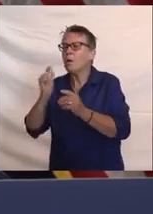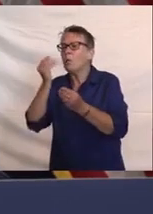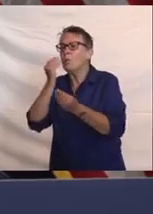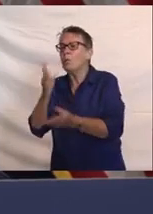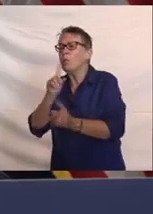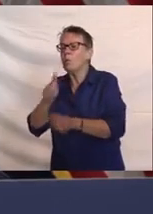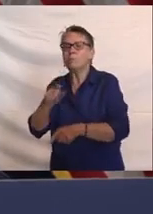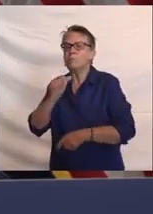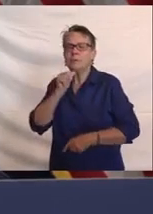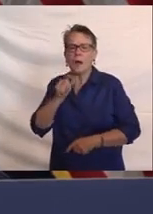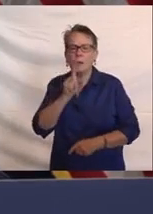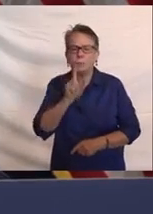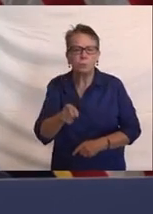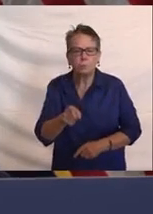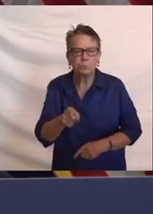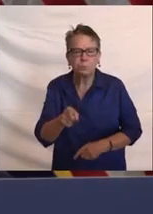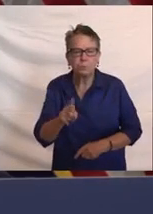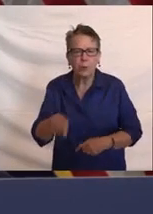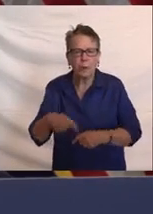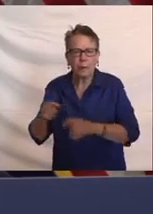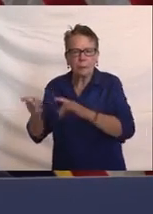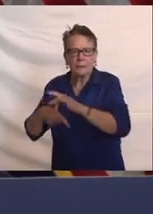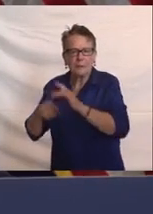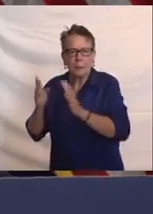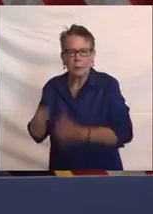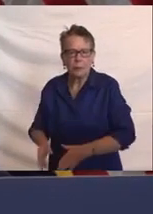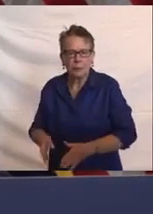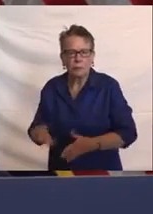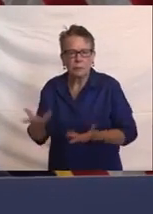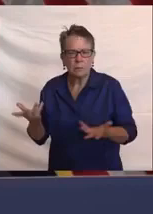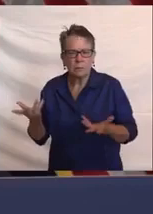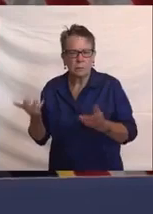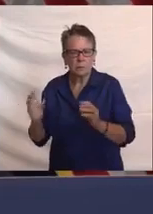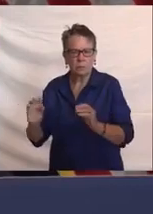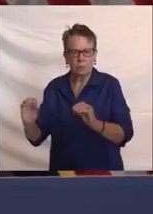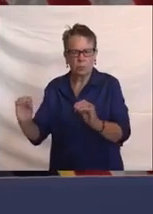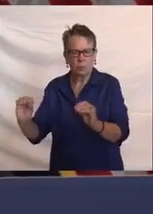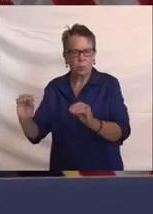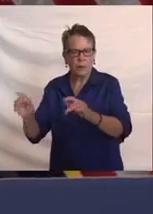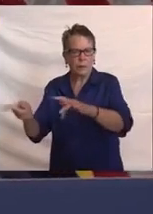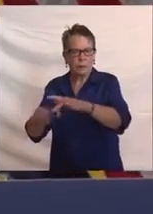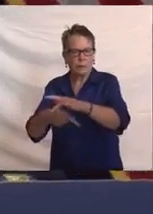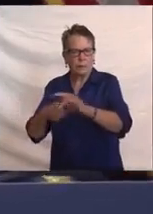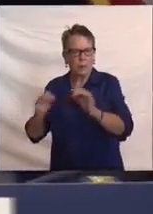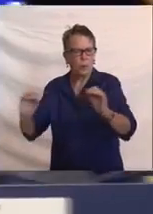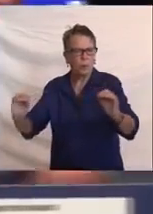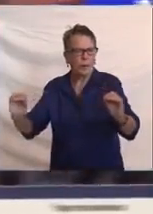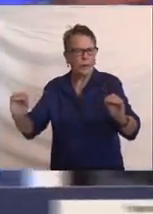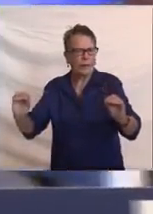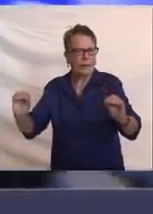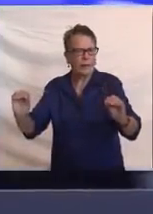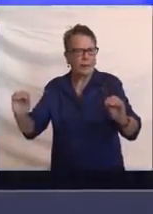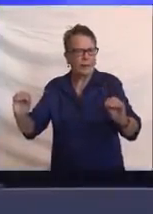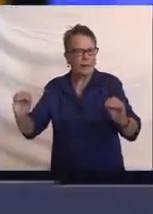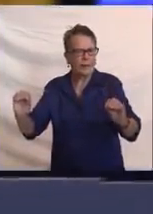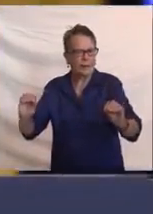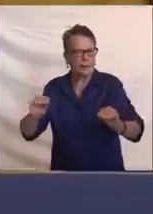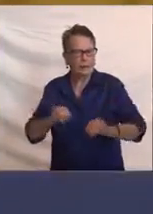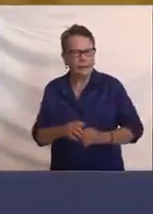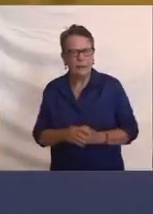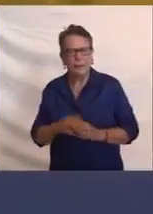have no further missing persons. And I'll get that to you as soon as I have it. Thanks, Governor. Thanks, Pat. I'd